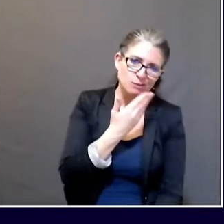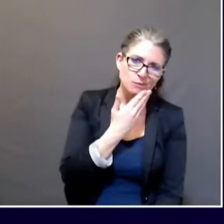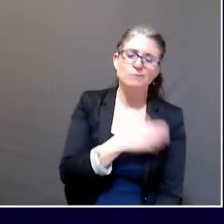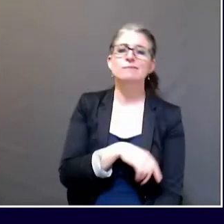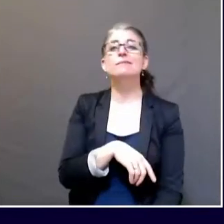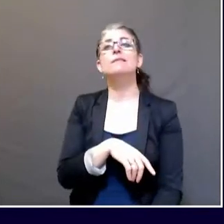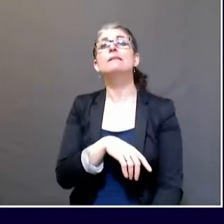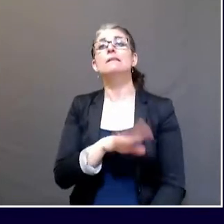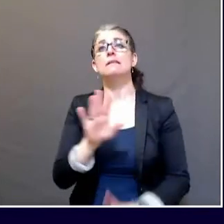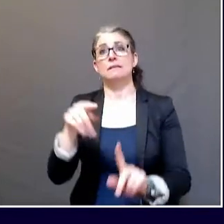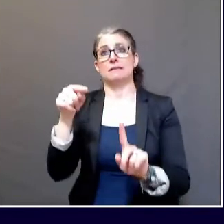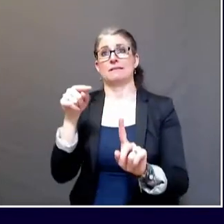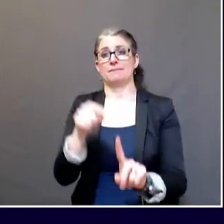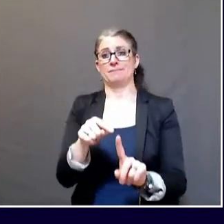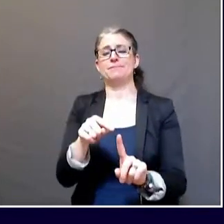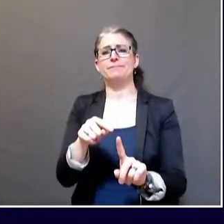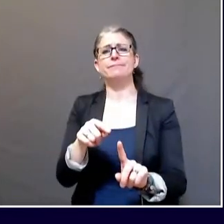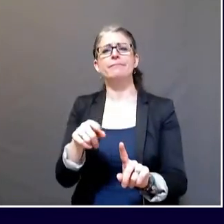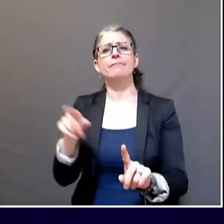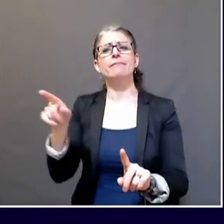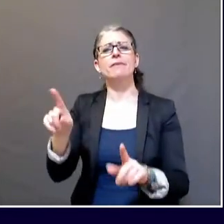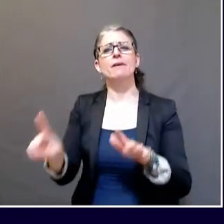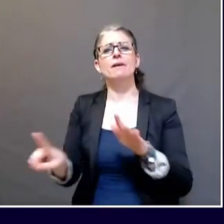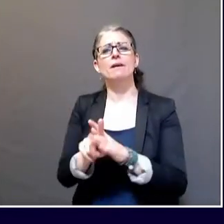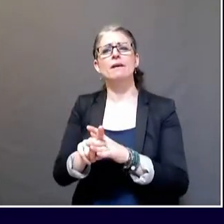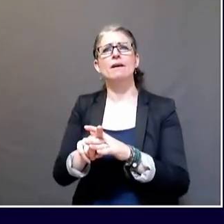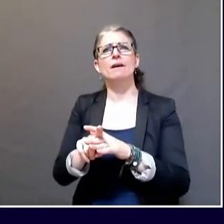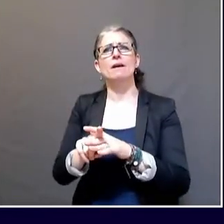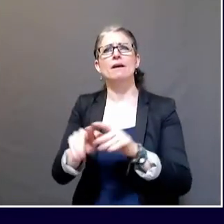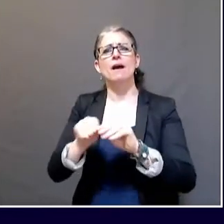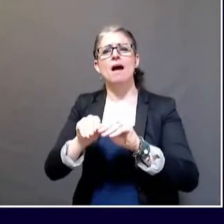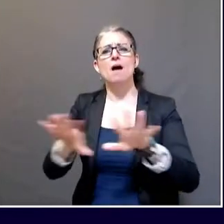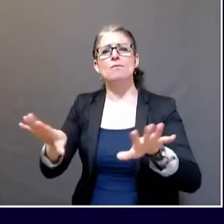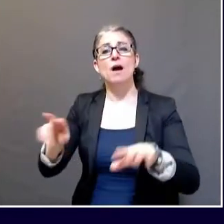Northern Light Maine Coast Hospital, if you have that information.